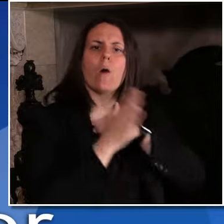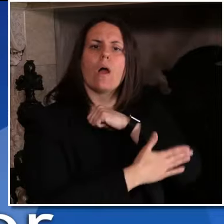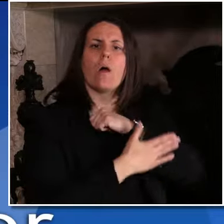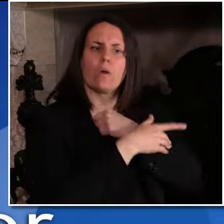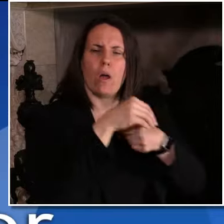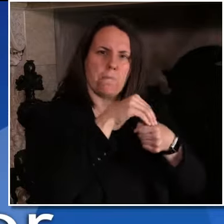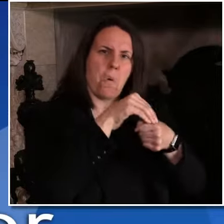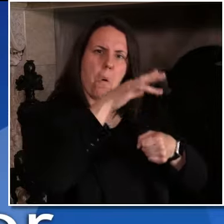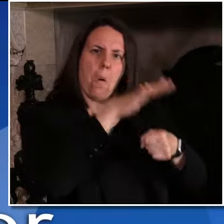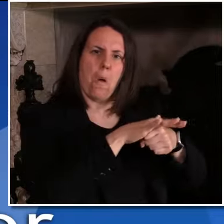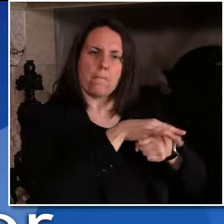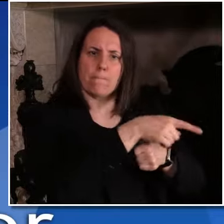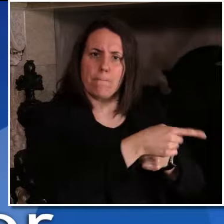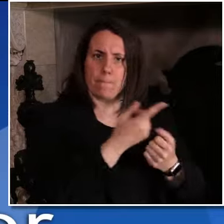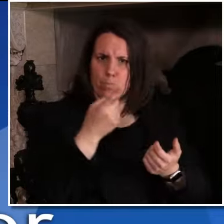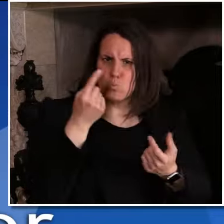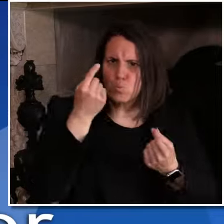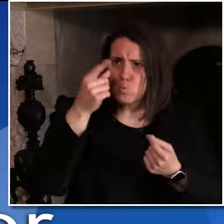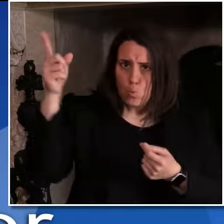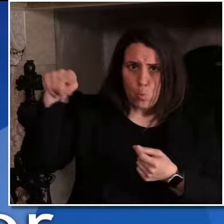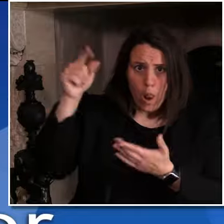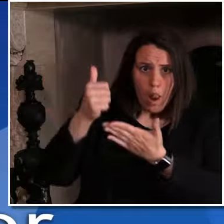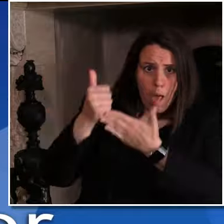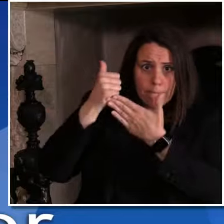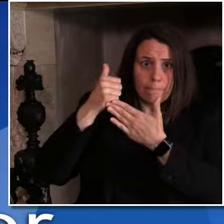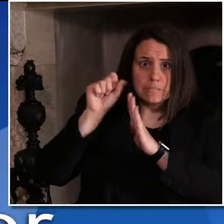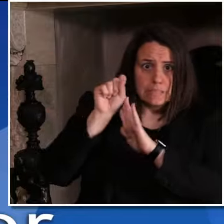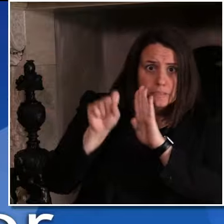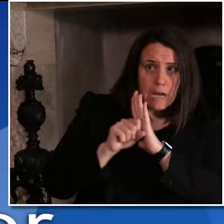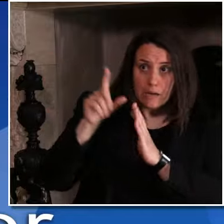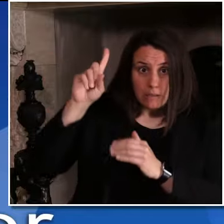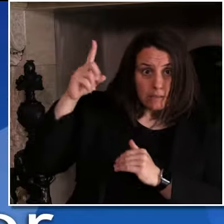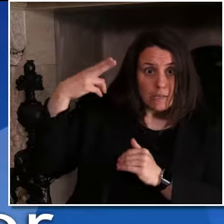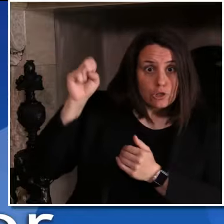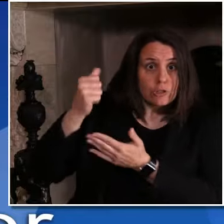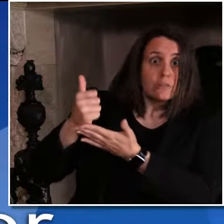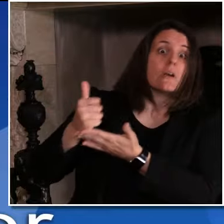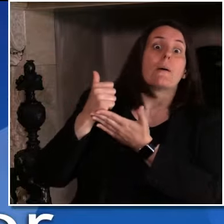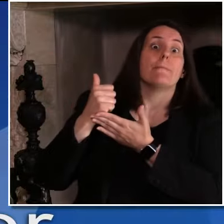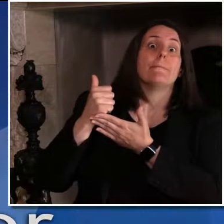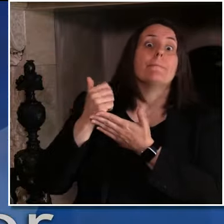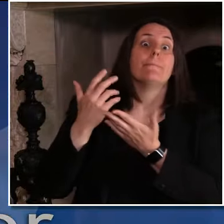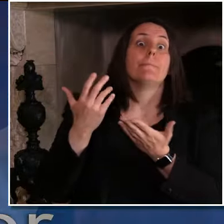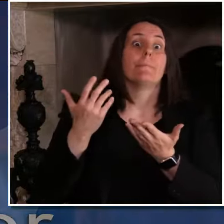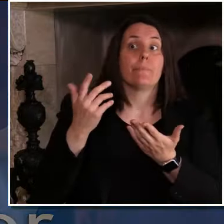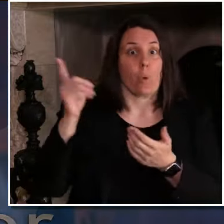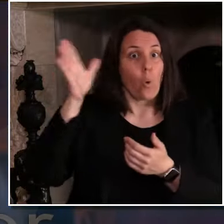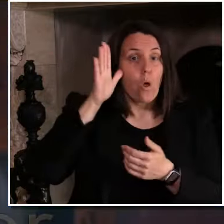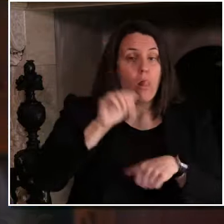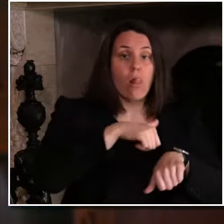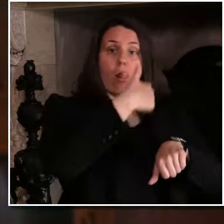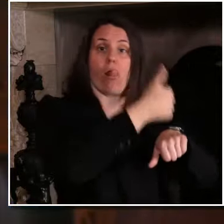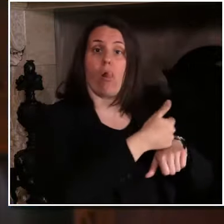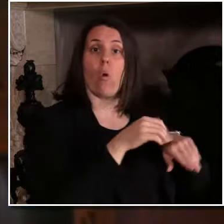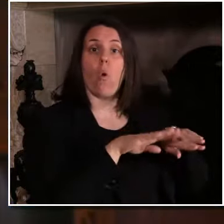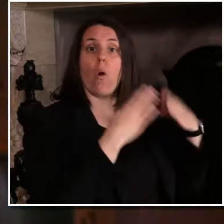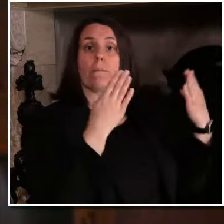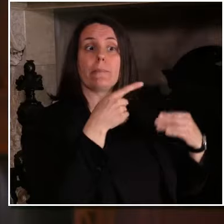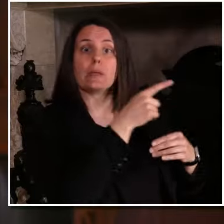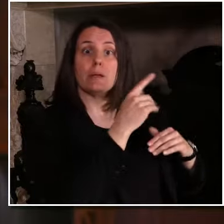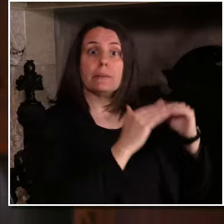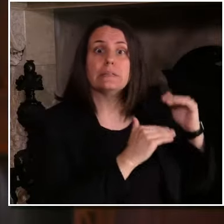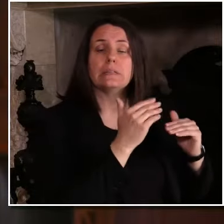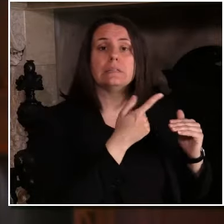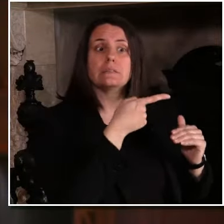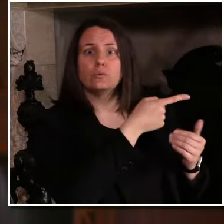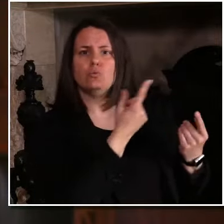if DHS would kind of make a final decision on whether facilities could close up here. Mm-hmm. So we've been in very